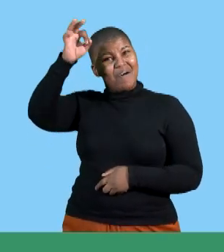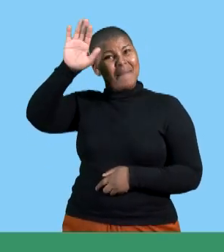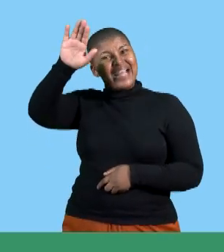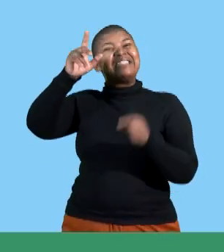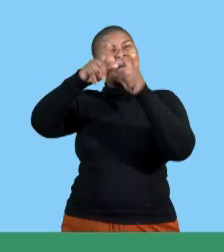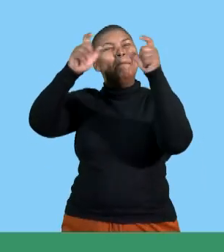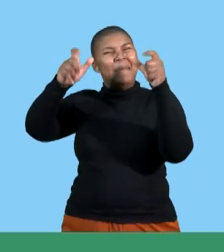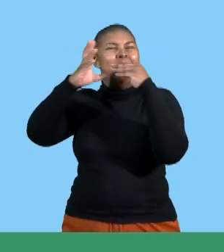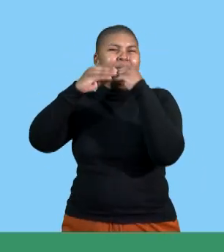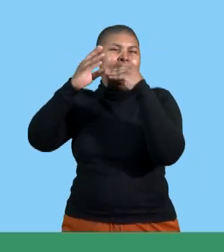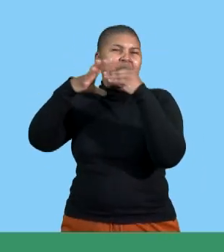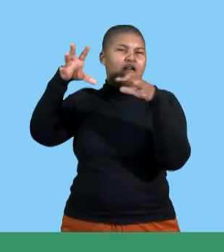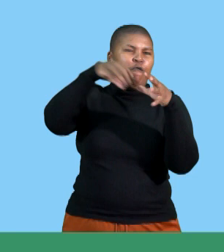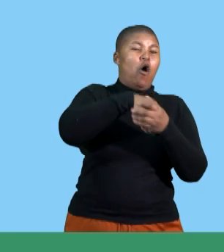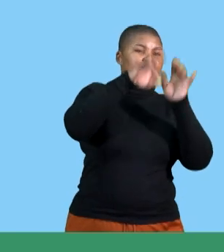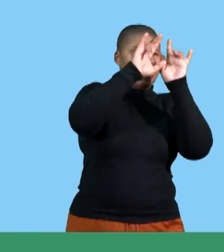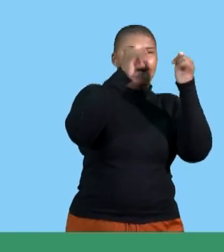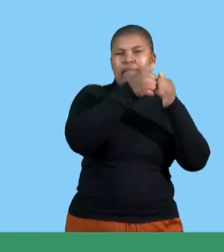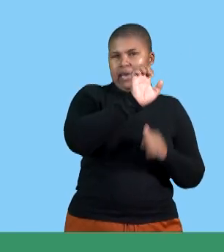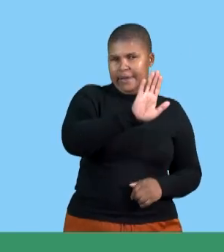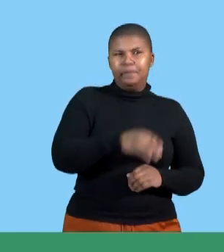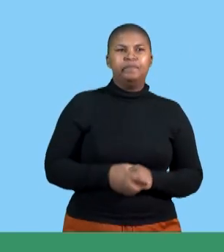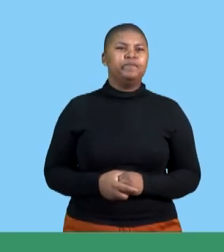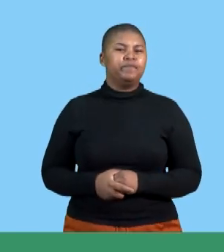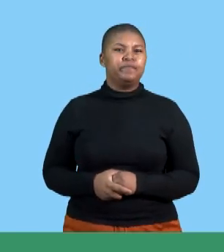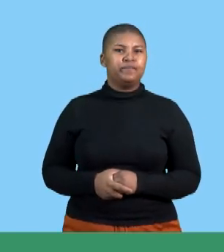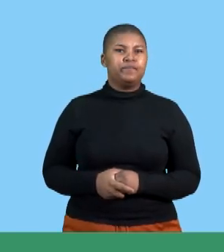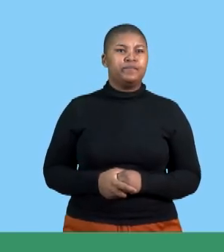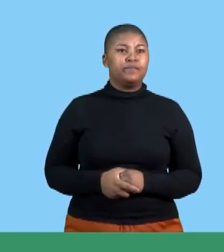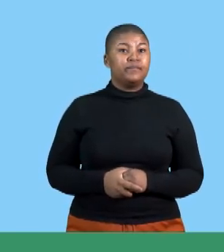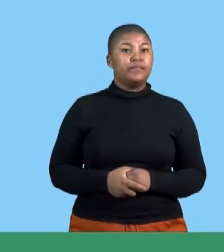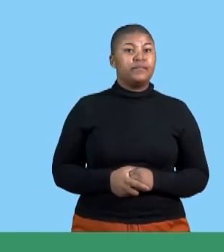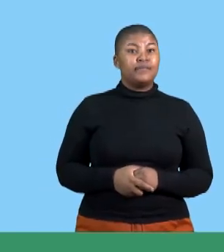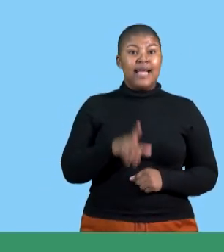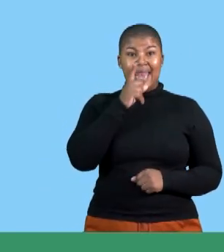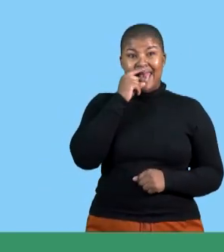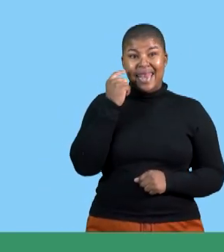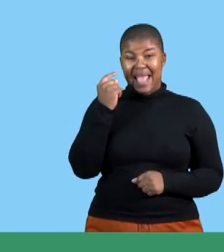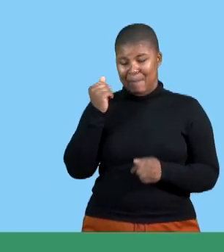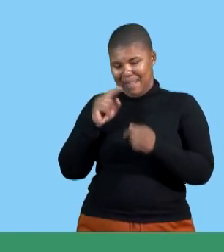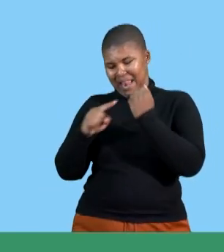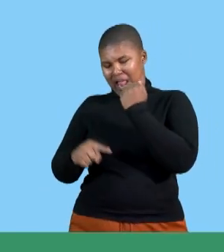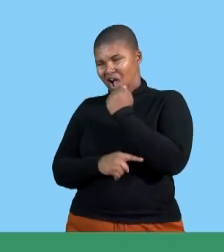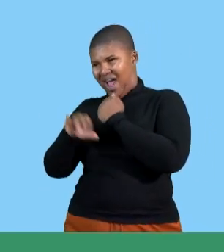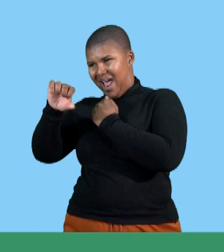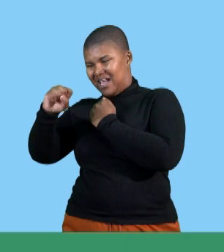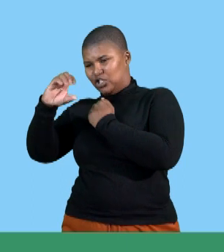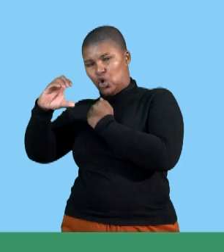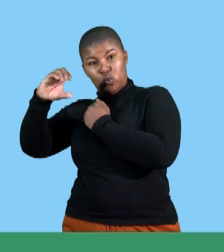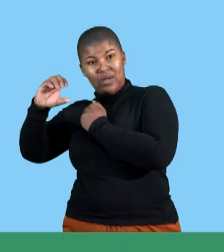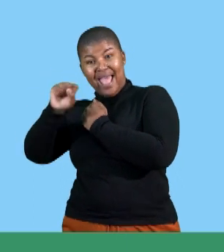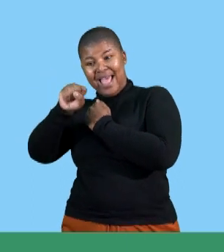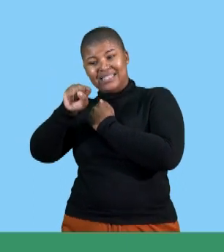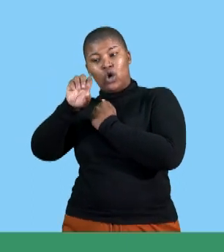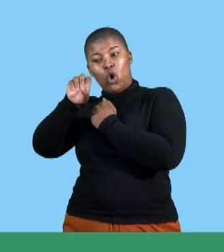is the majority shareholder in this company. The name ends with letters SOC. So